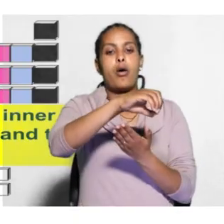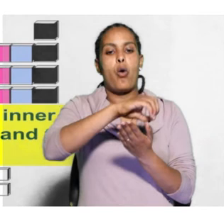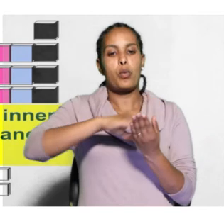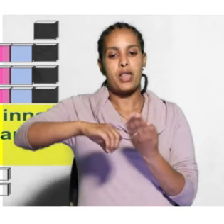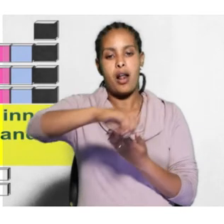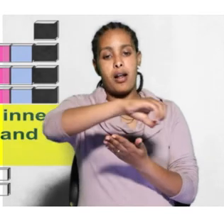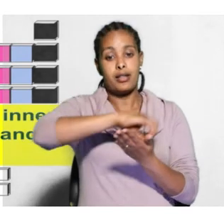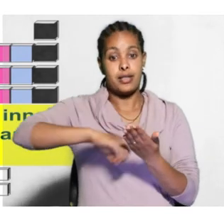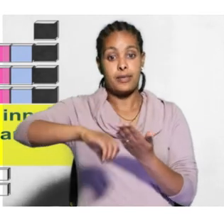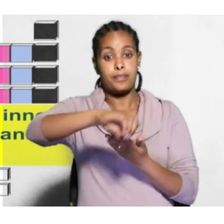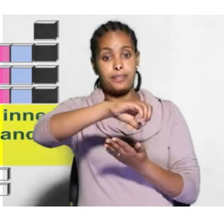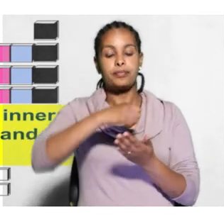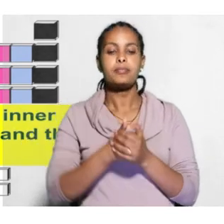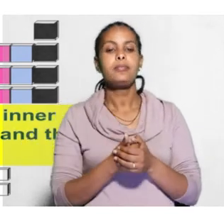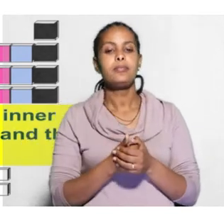blocks